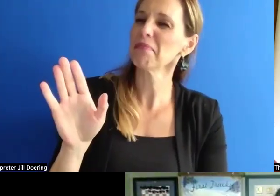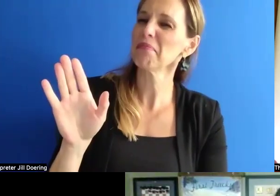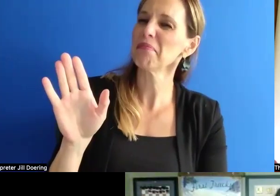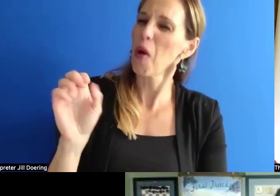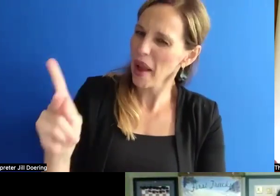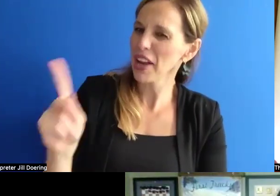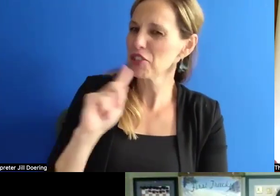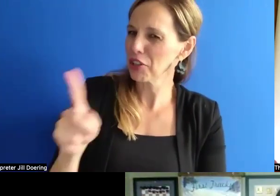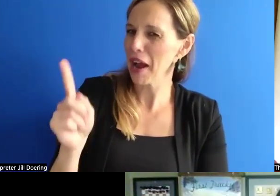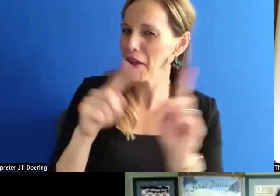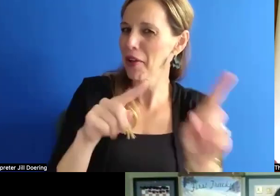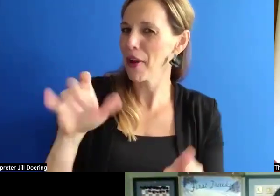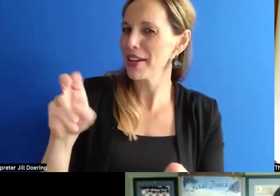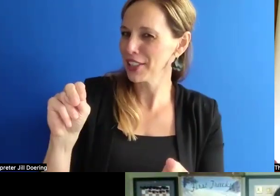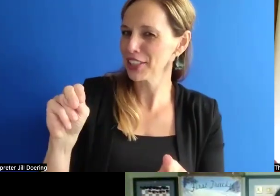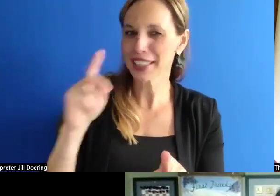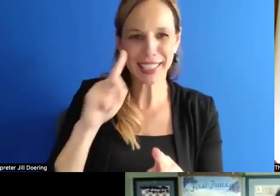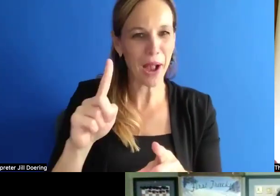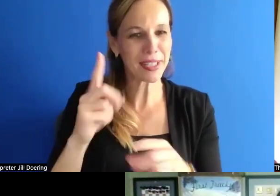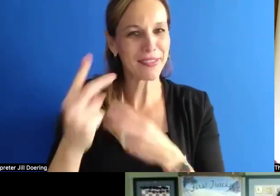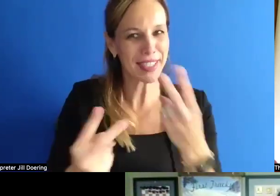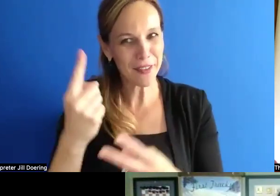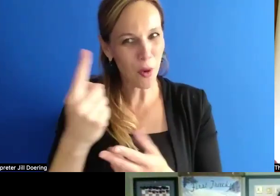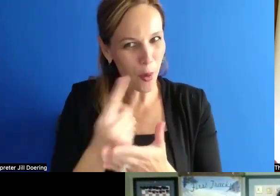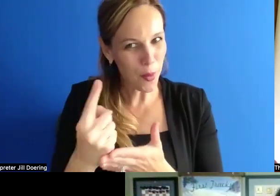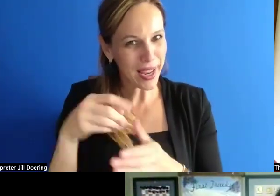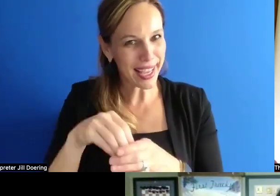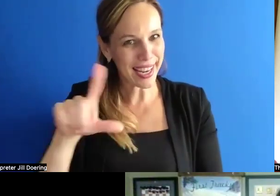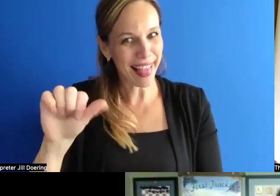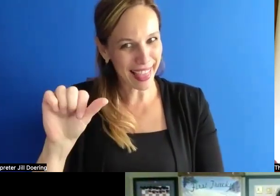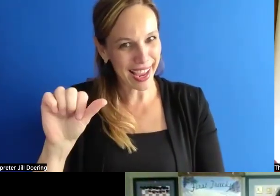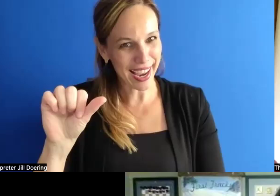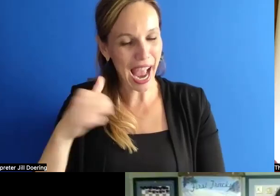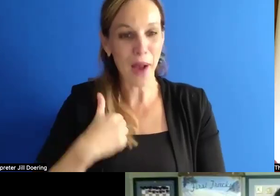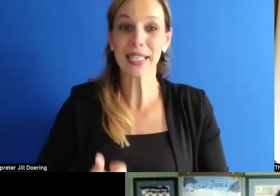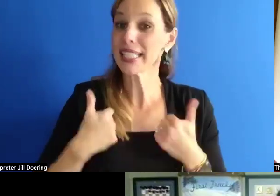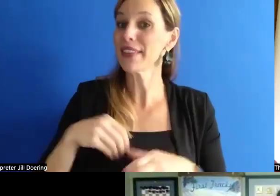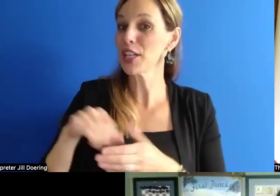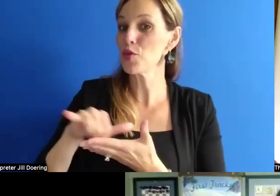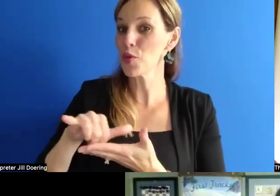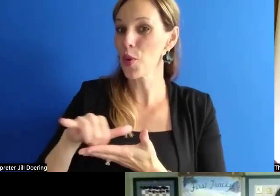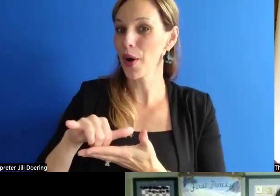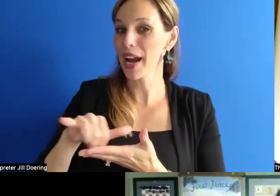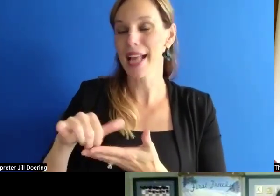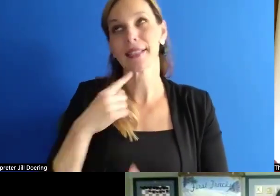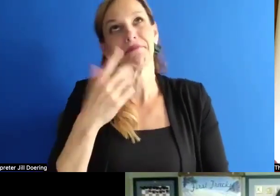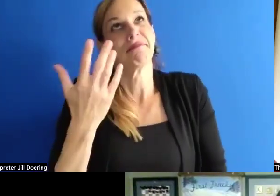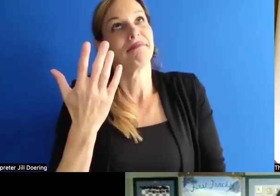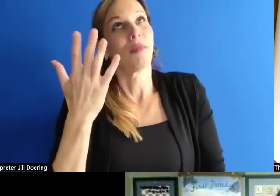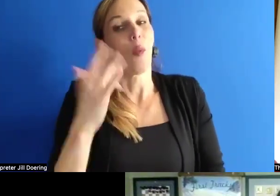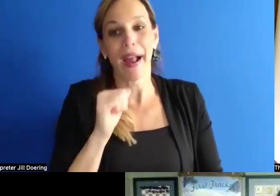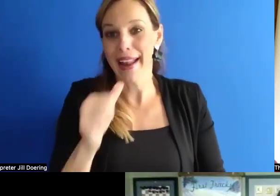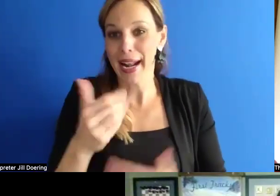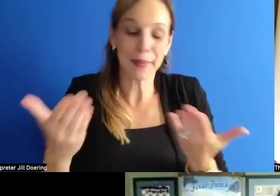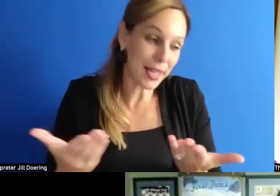that because I was visiting for a week in LA, and I was living in New York. And I said, why not? I'm here, might